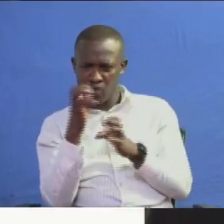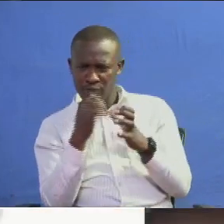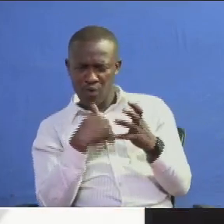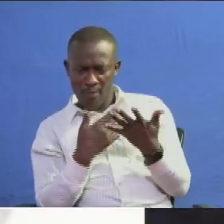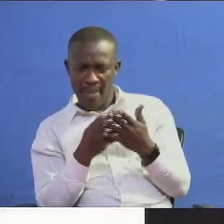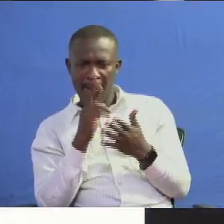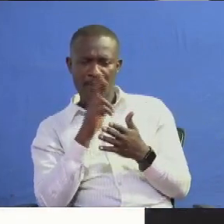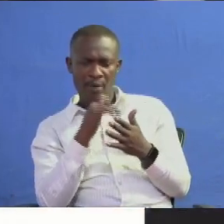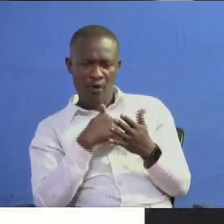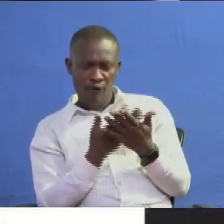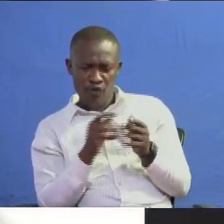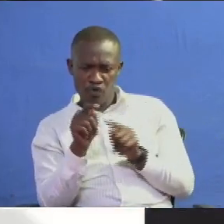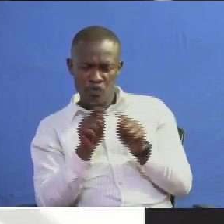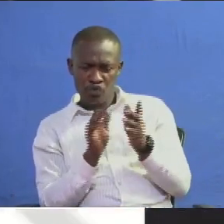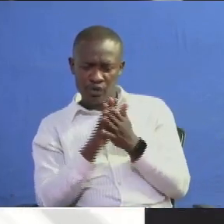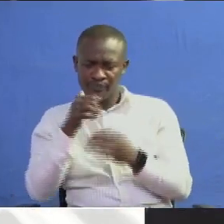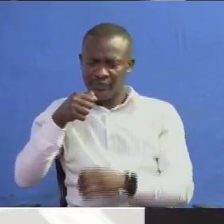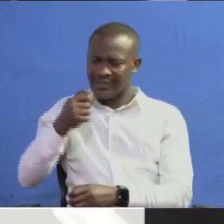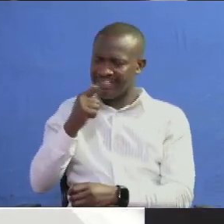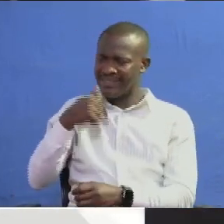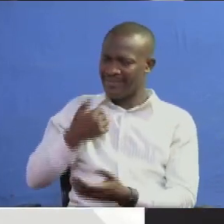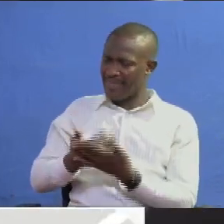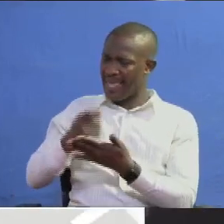report by the Controller of Budget, attributing the high